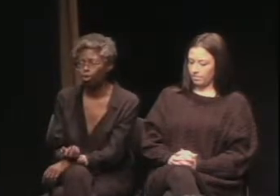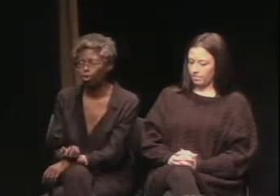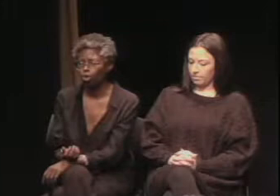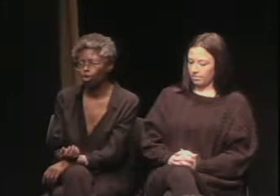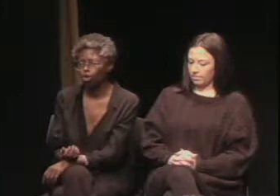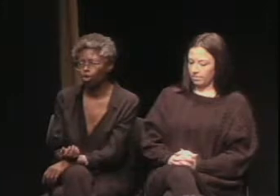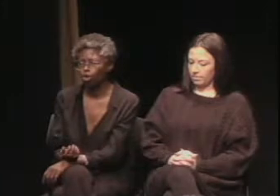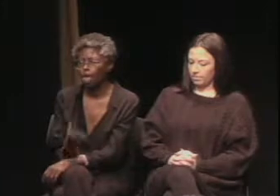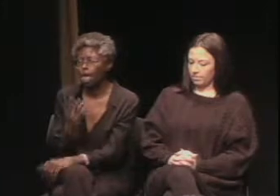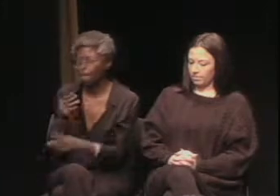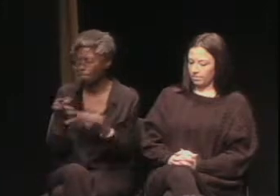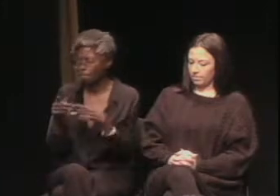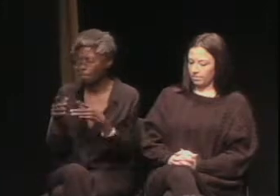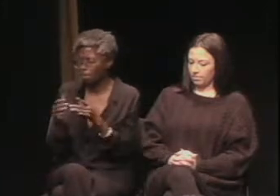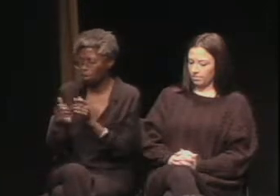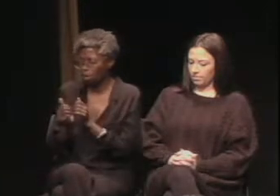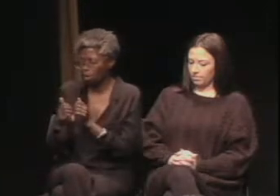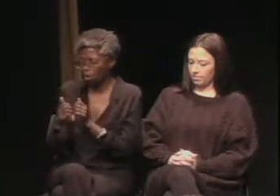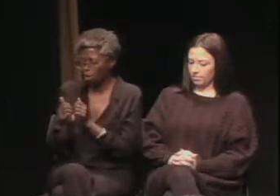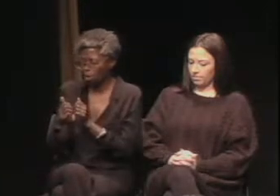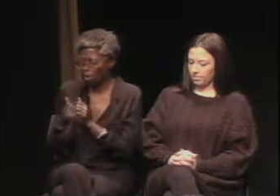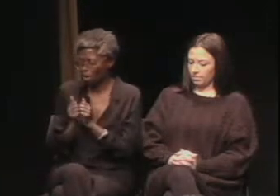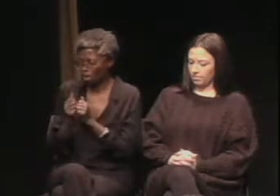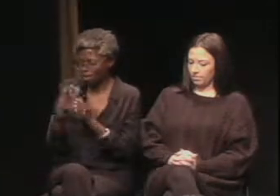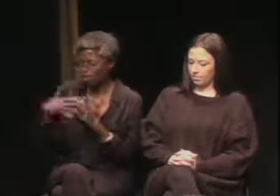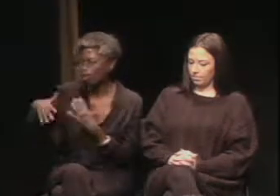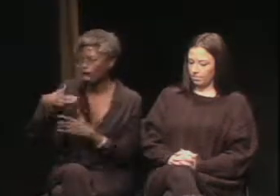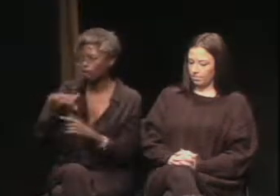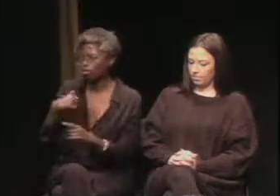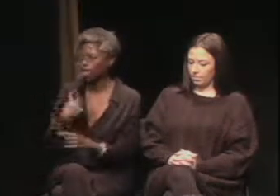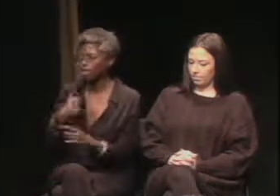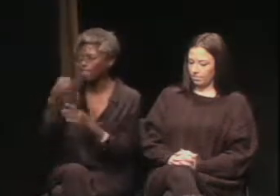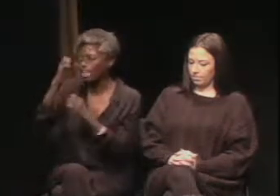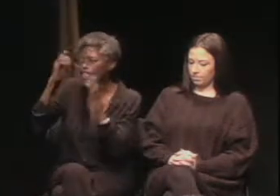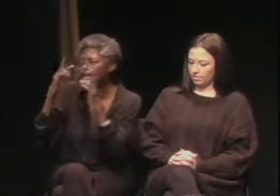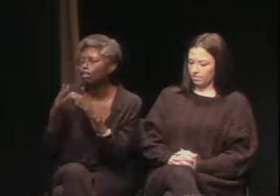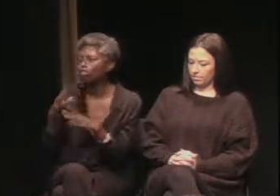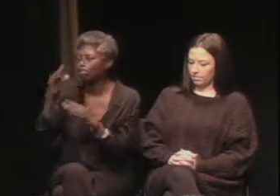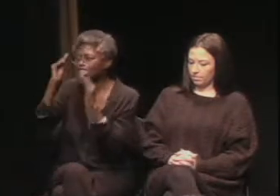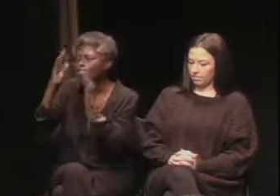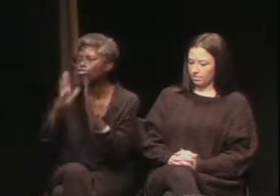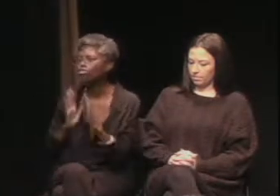the people around us, the adults around us, particularly these educators, the teachers in our